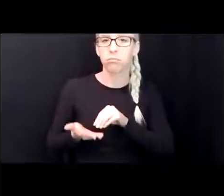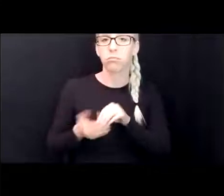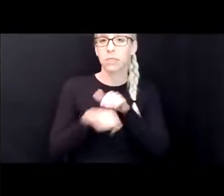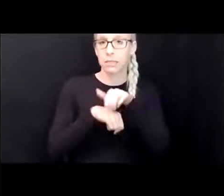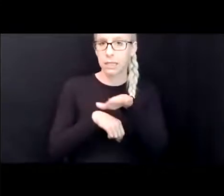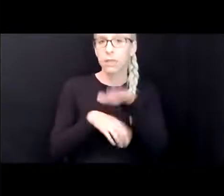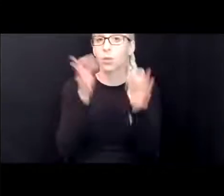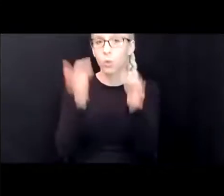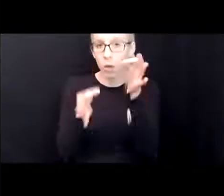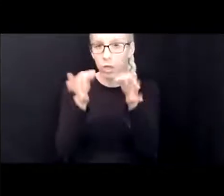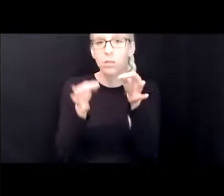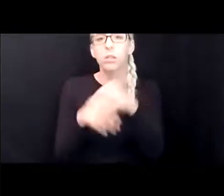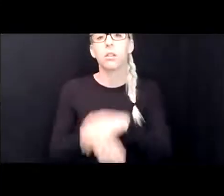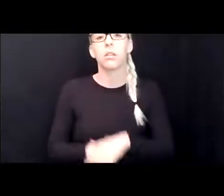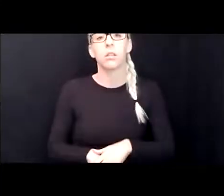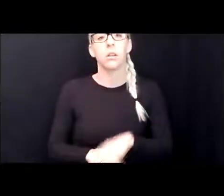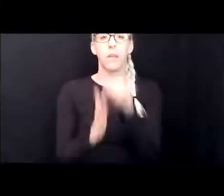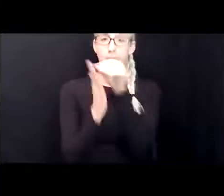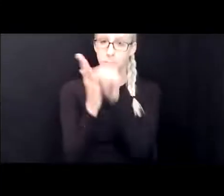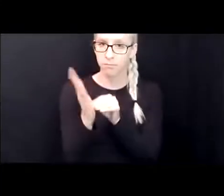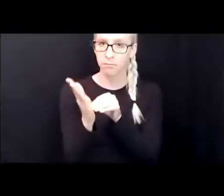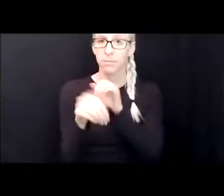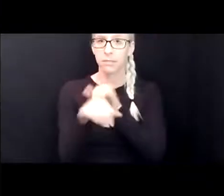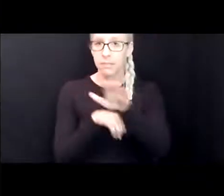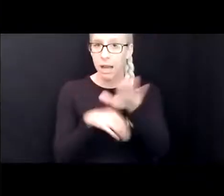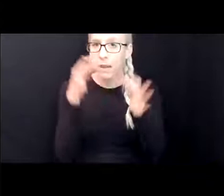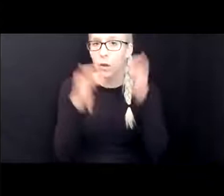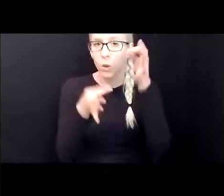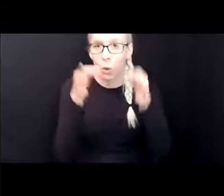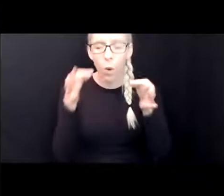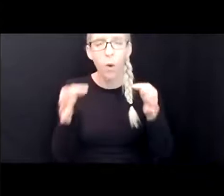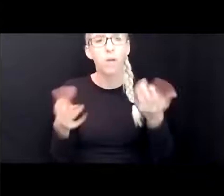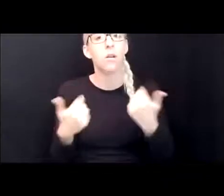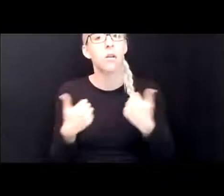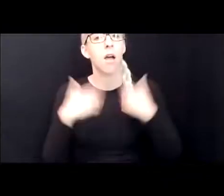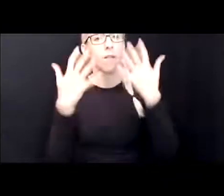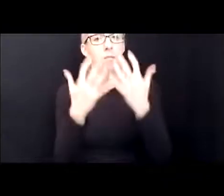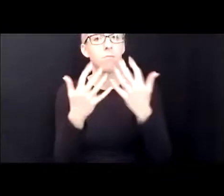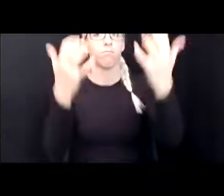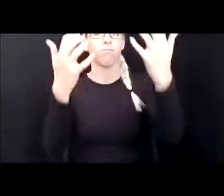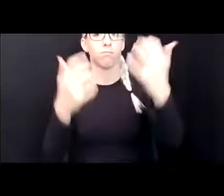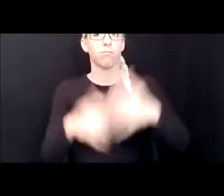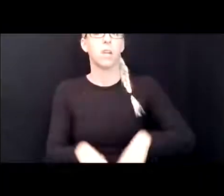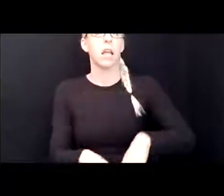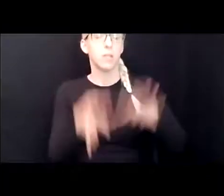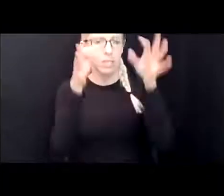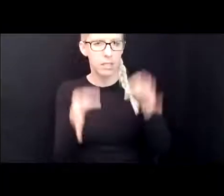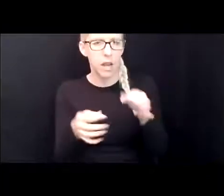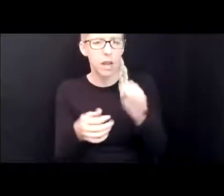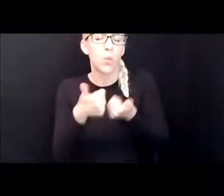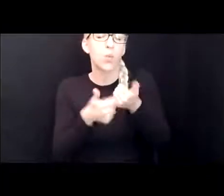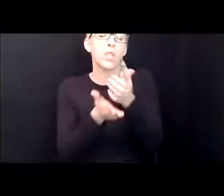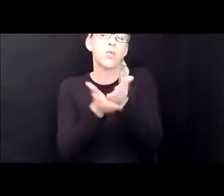Then ultimately, we're going to culminate in a hearing, and that hearing is going to determine what rights are removed from the